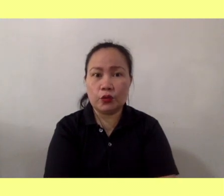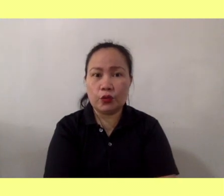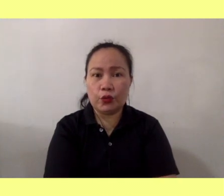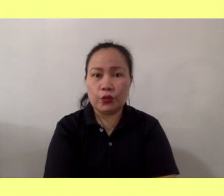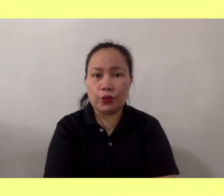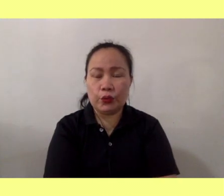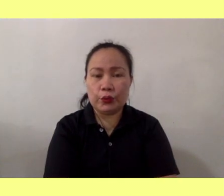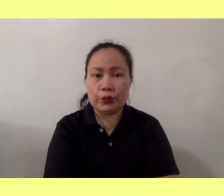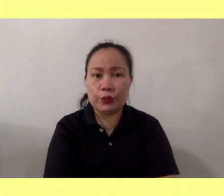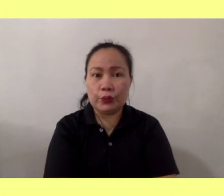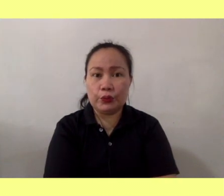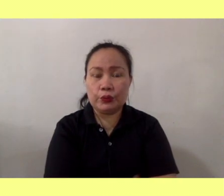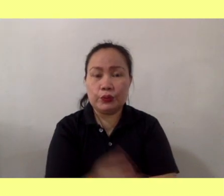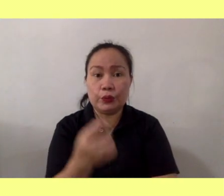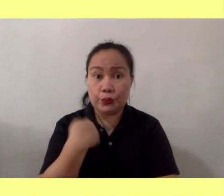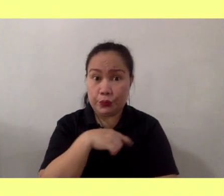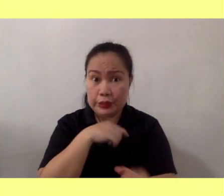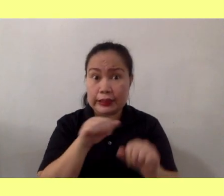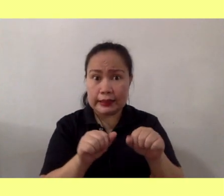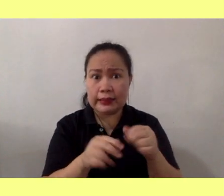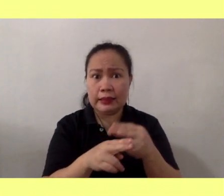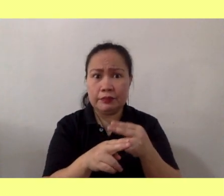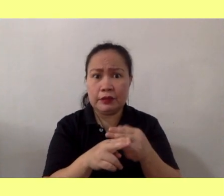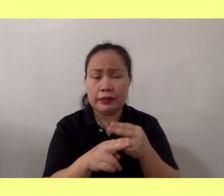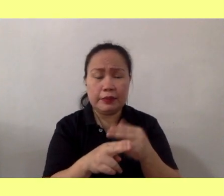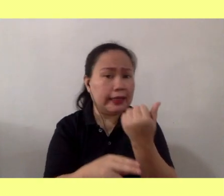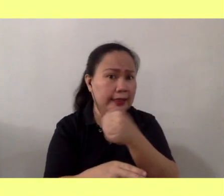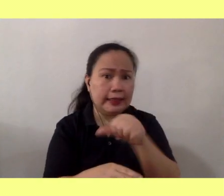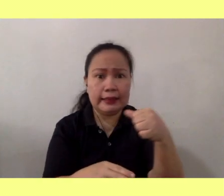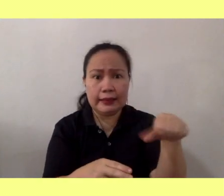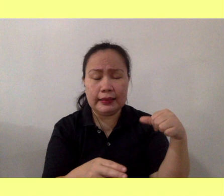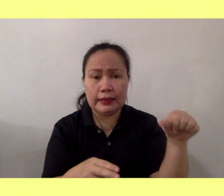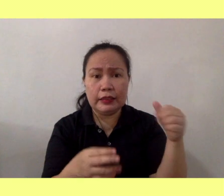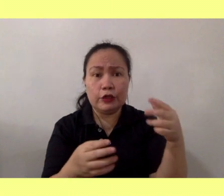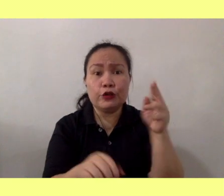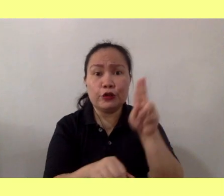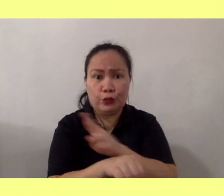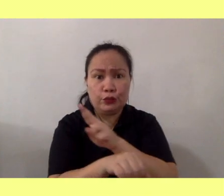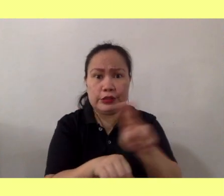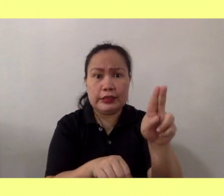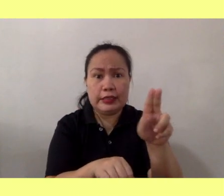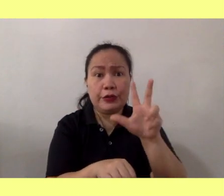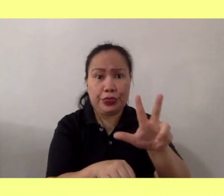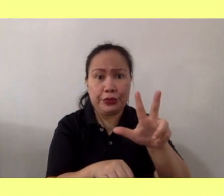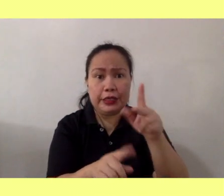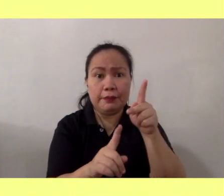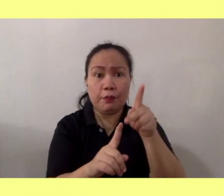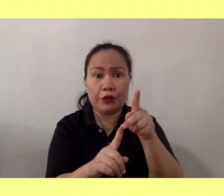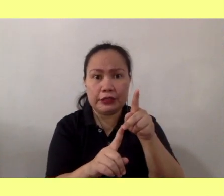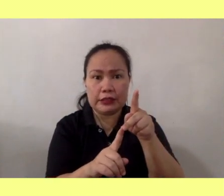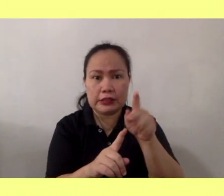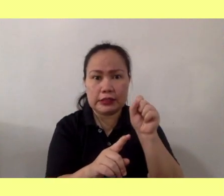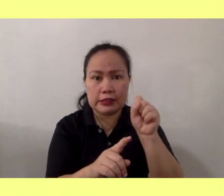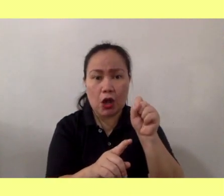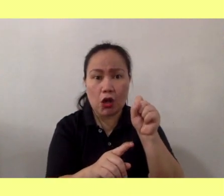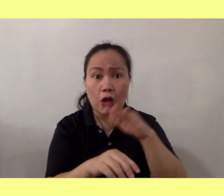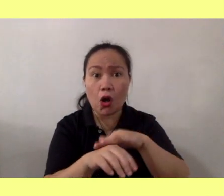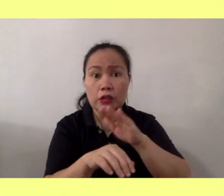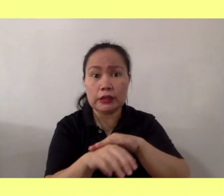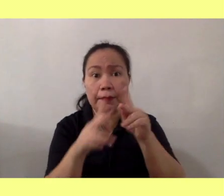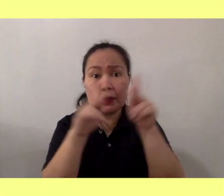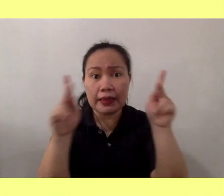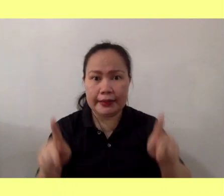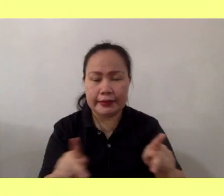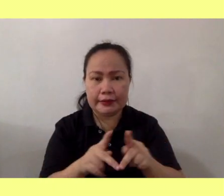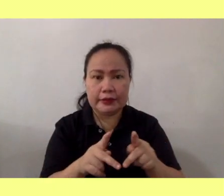dito, aside from this, yung nandito na pangalan niya, pwede mo rin siyang pangalanan using any 3 points on the